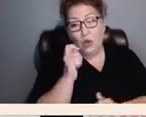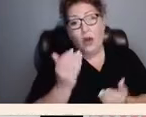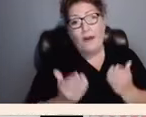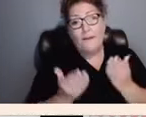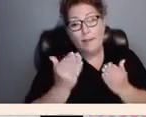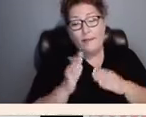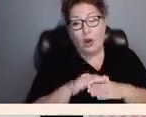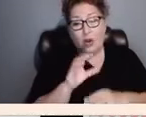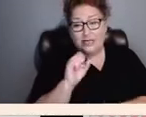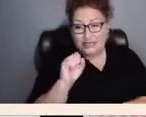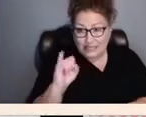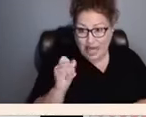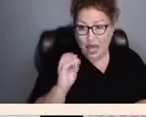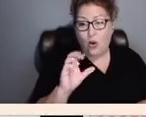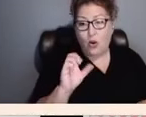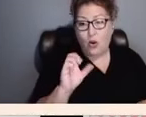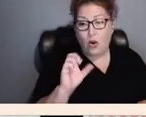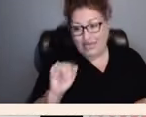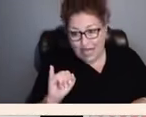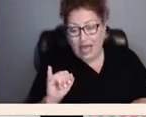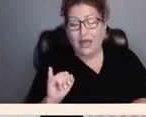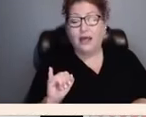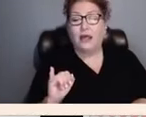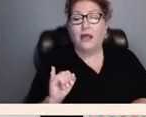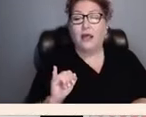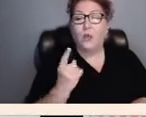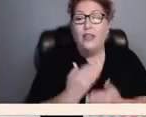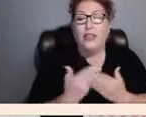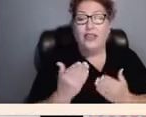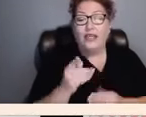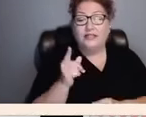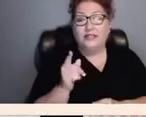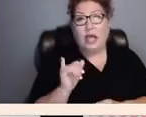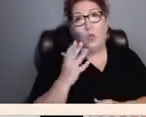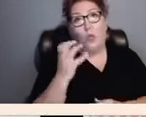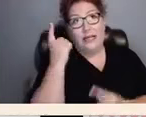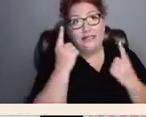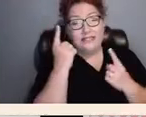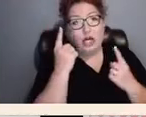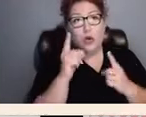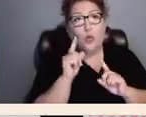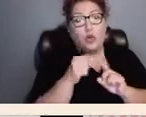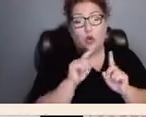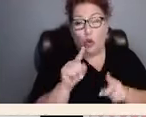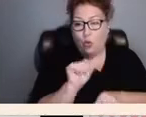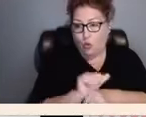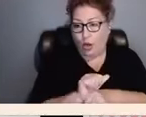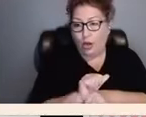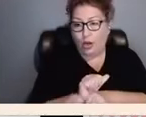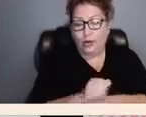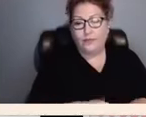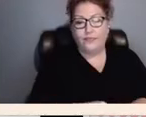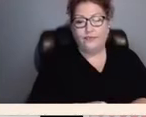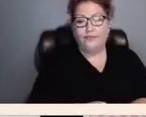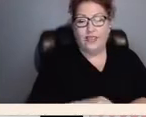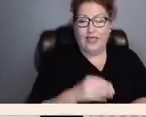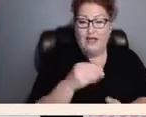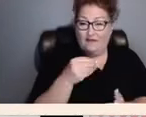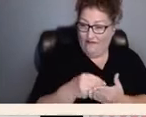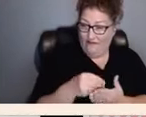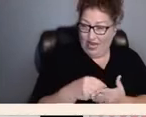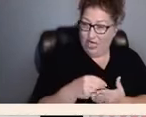or SSDI, is one of the things you want to consider when you go to work is financially, you